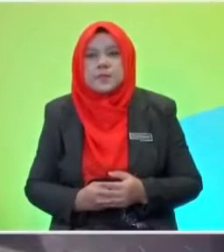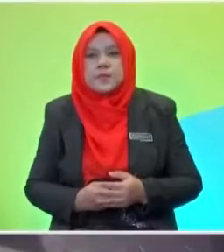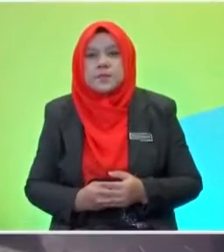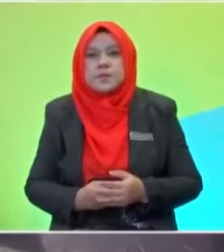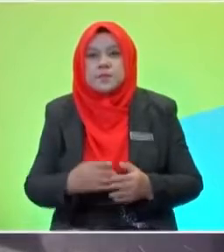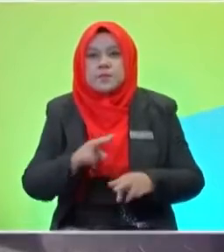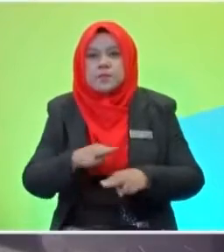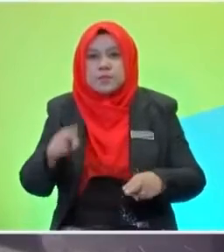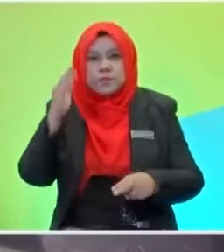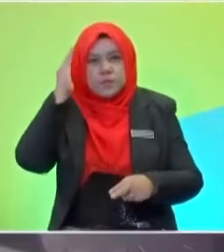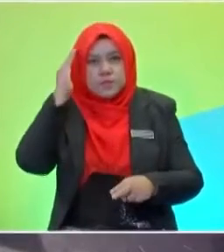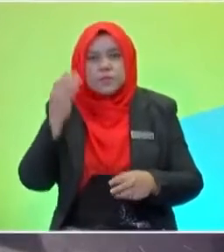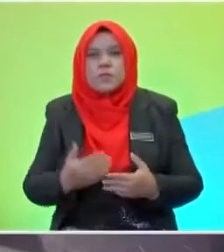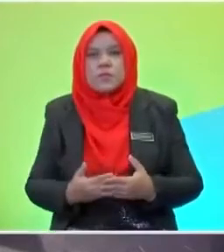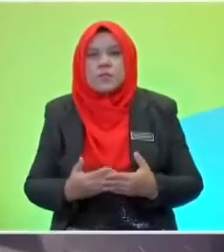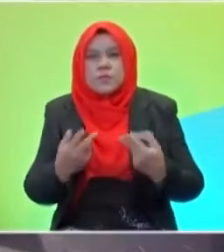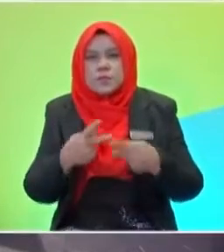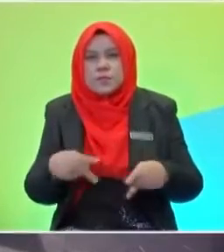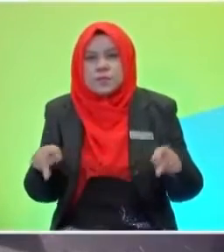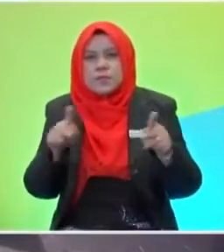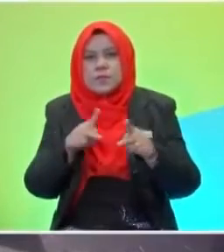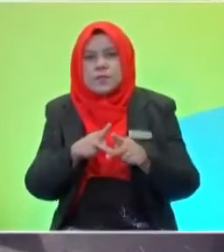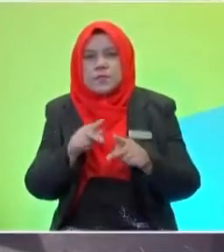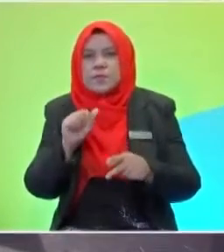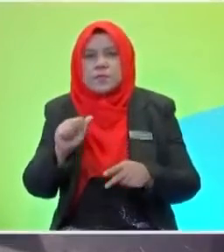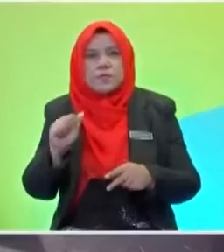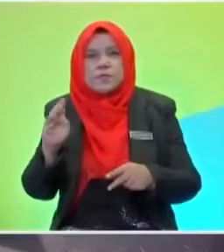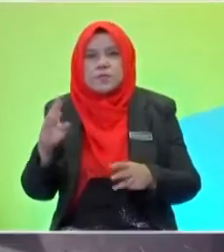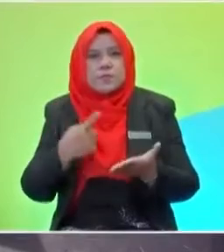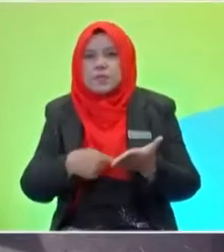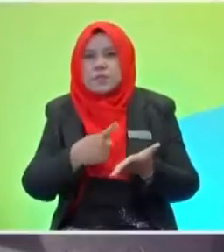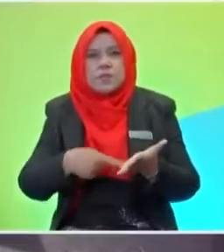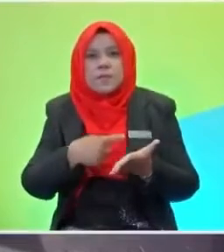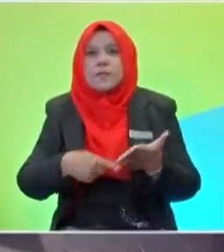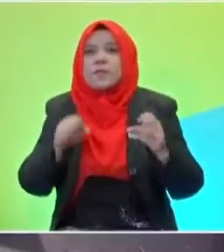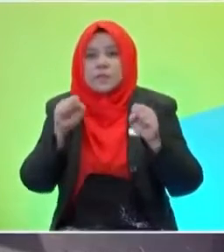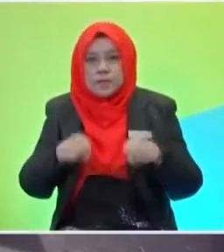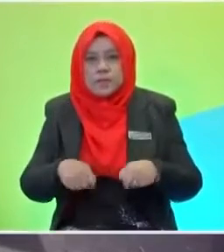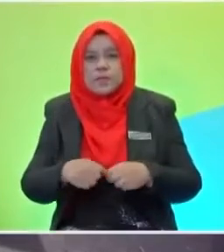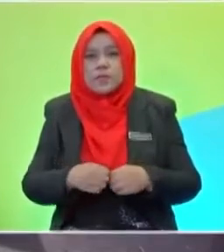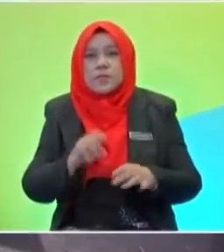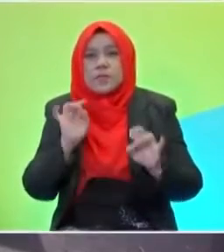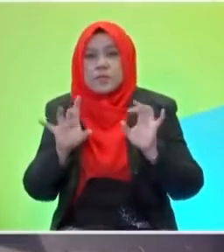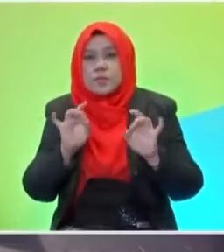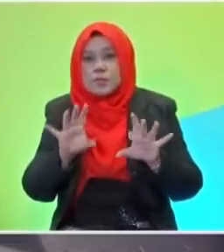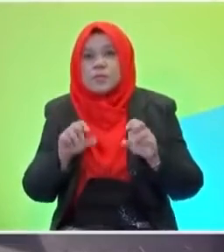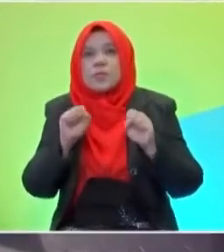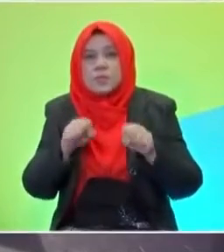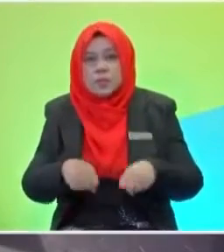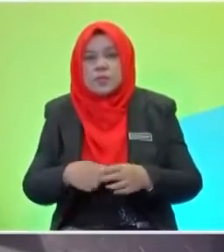the unknown, does it matter on what alphabet we decide to Any alphabets. We can put alphabets. We can also put a star as an unknown also